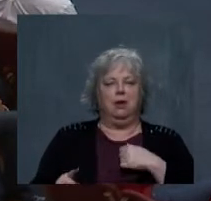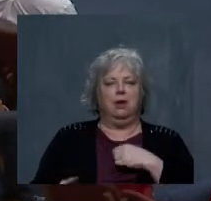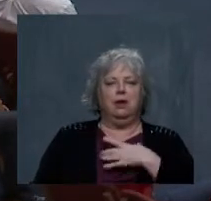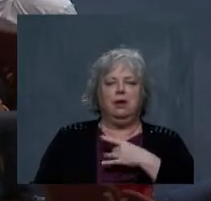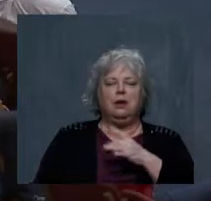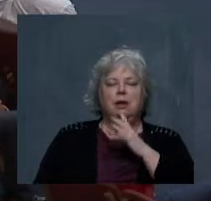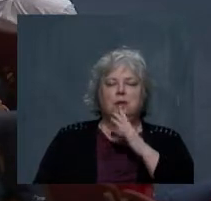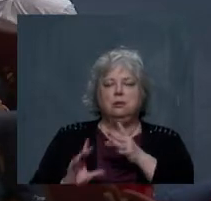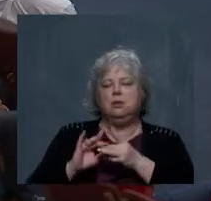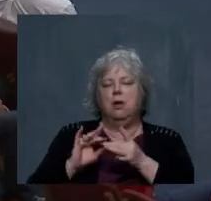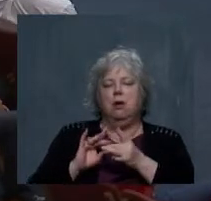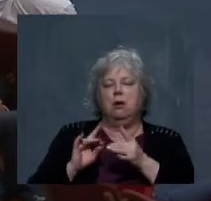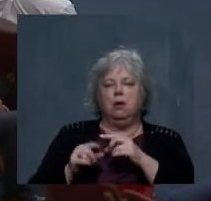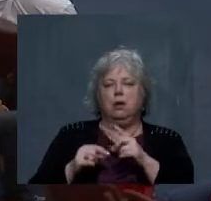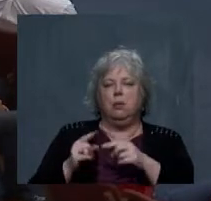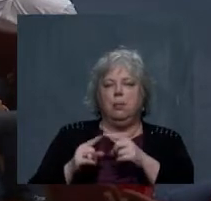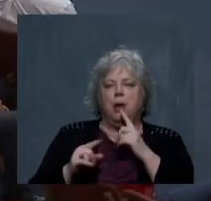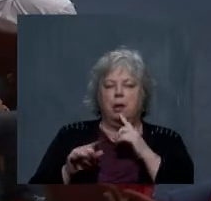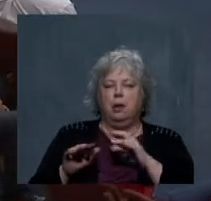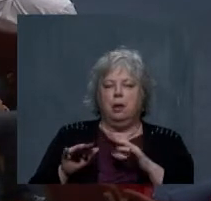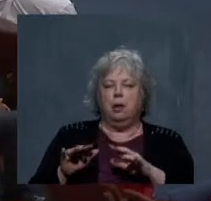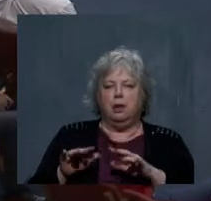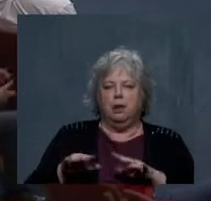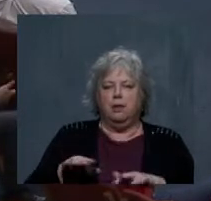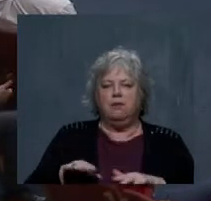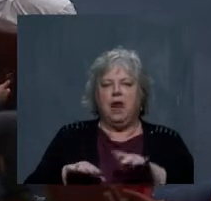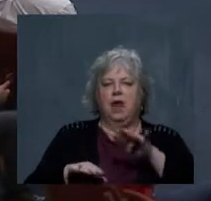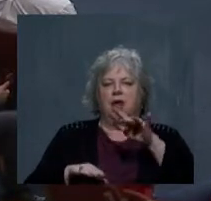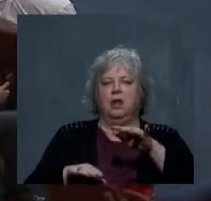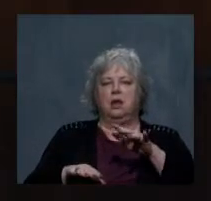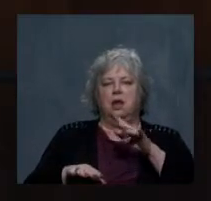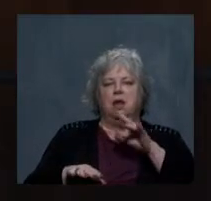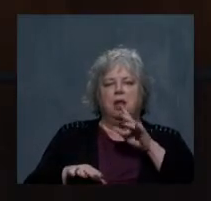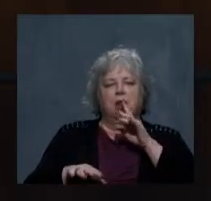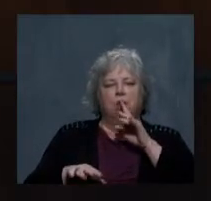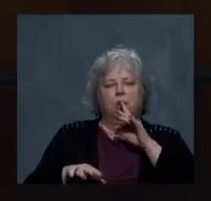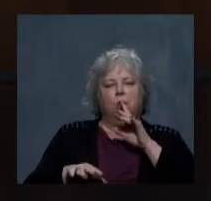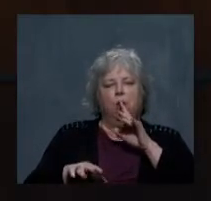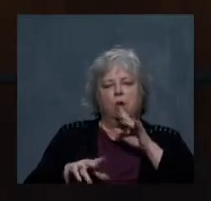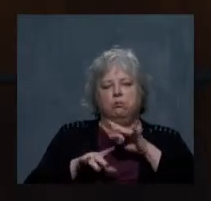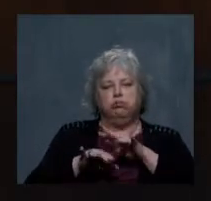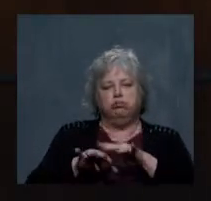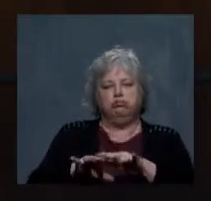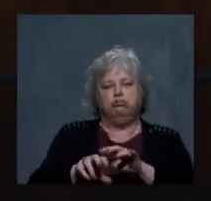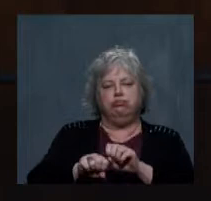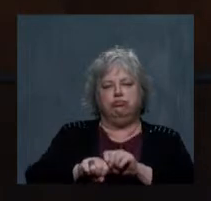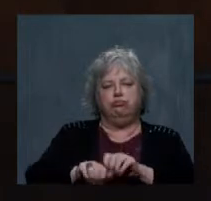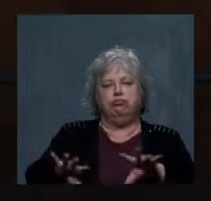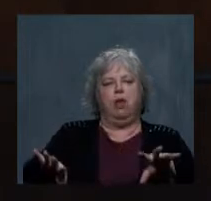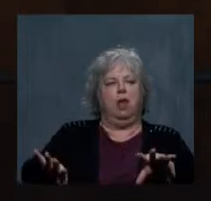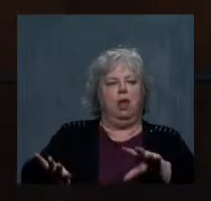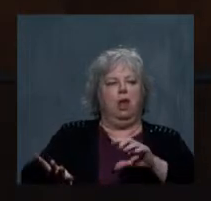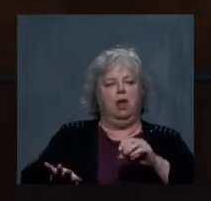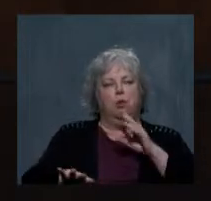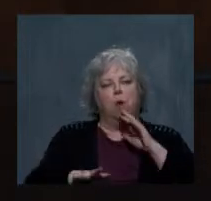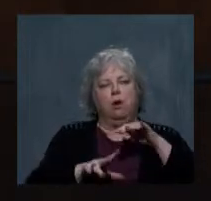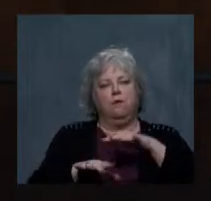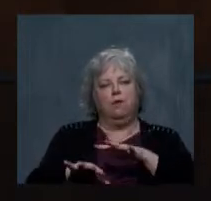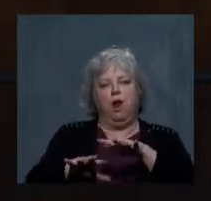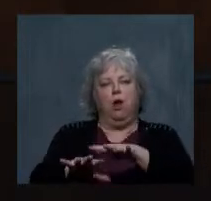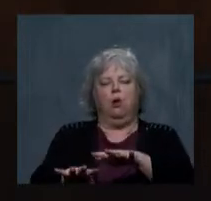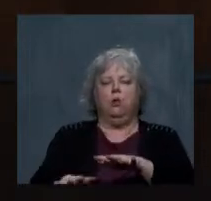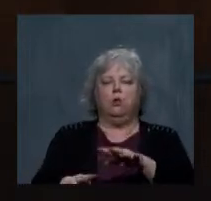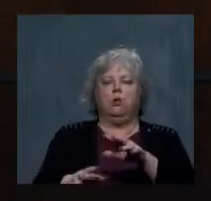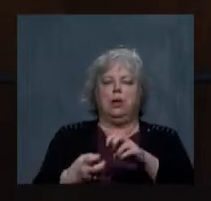like to talk about the flood issue, the washout issue, some of these water flow issues. These to me